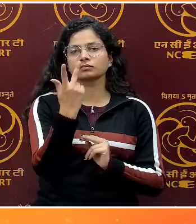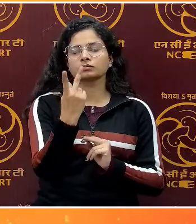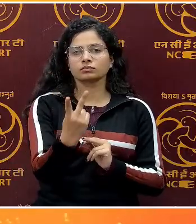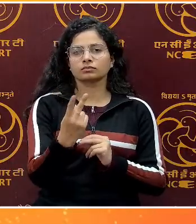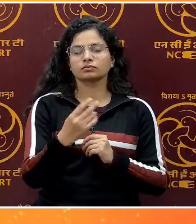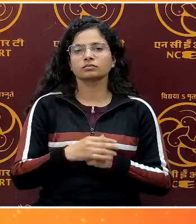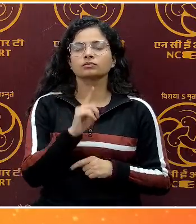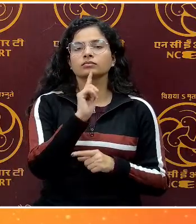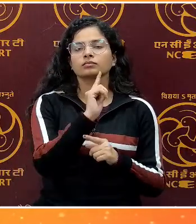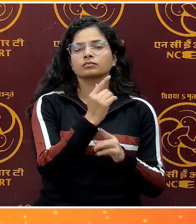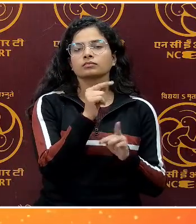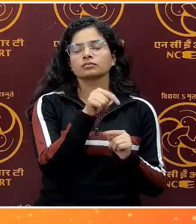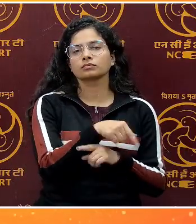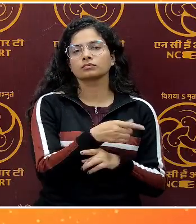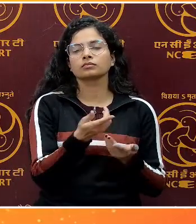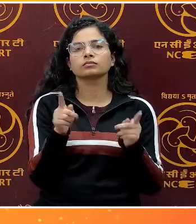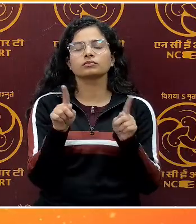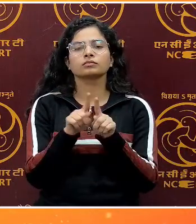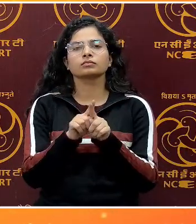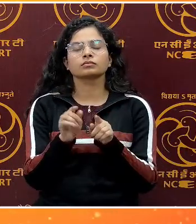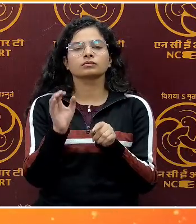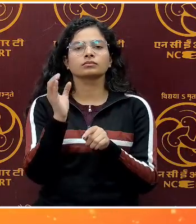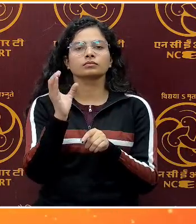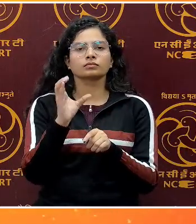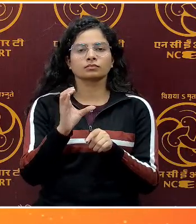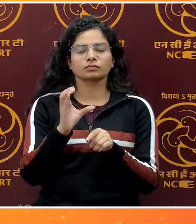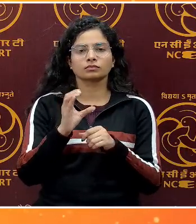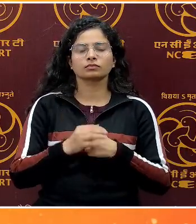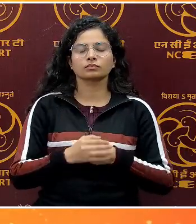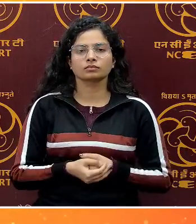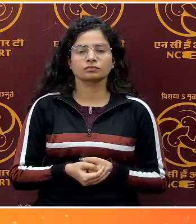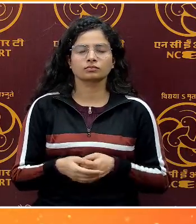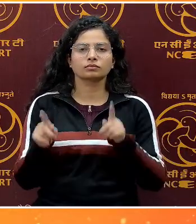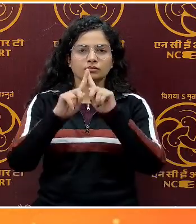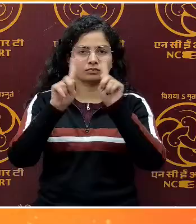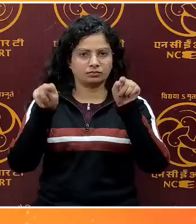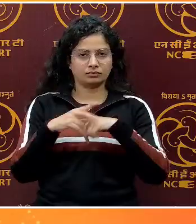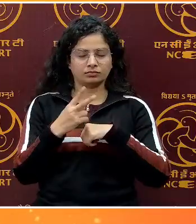surface is it's making a cave like this one.